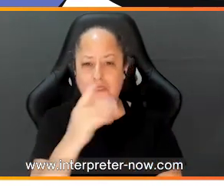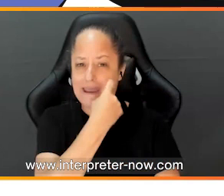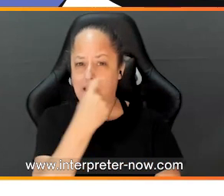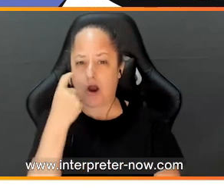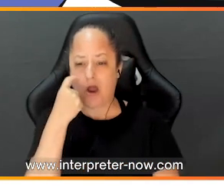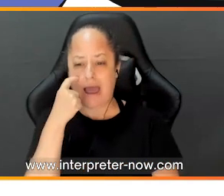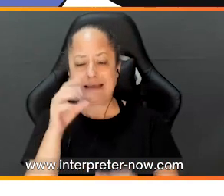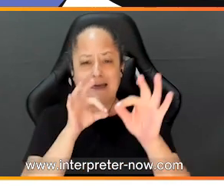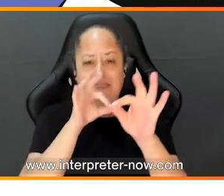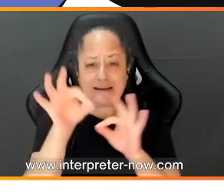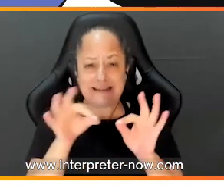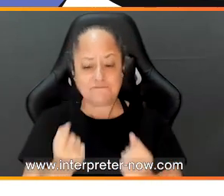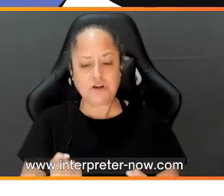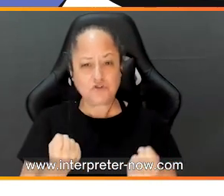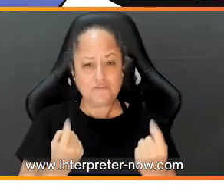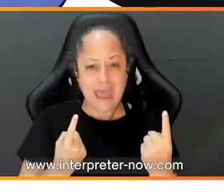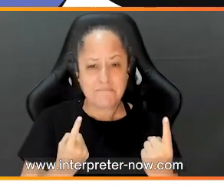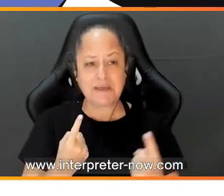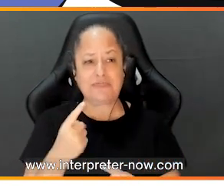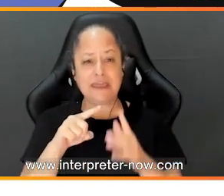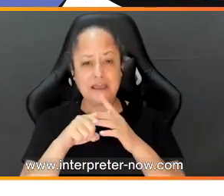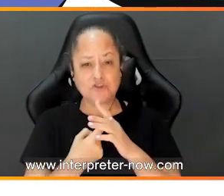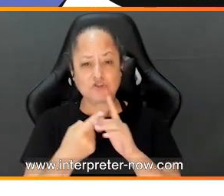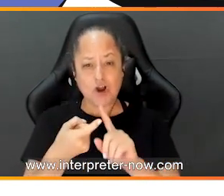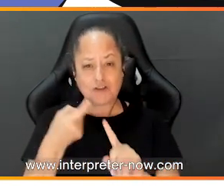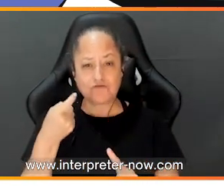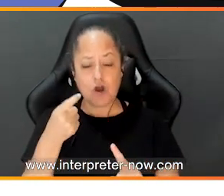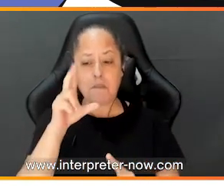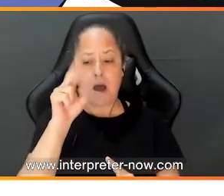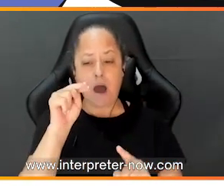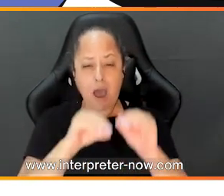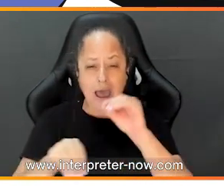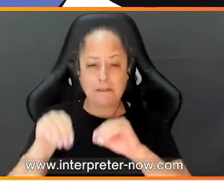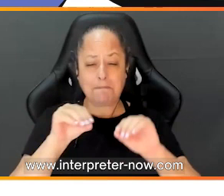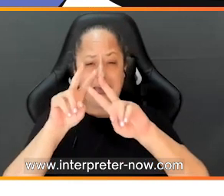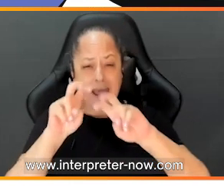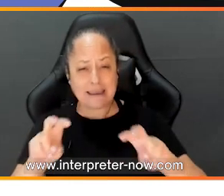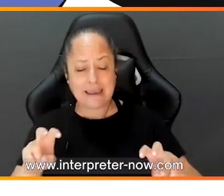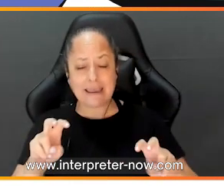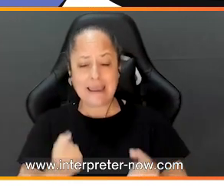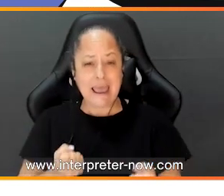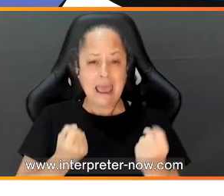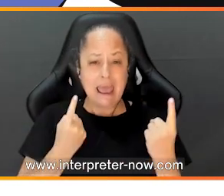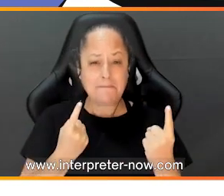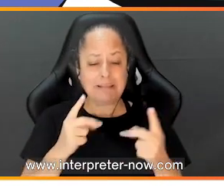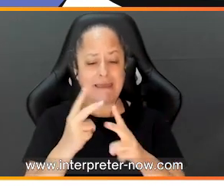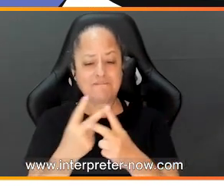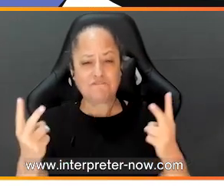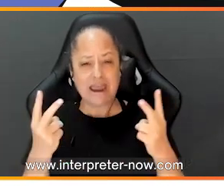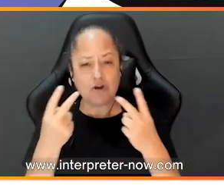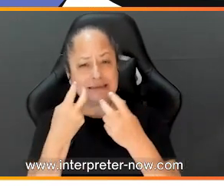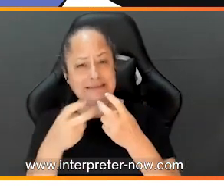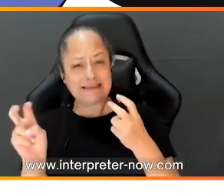kind of how is my own identity, my own worldview, my own perspective bleeding into the types of questions that I ask, the types